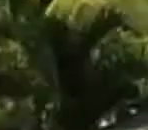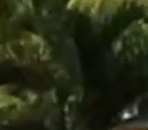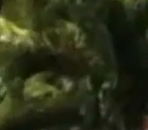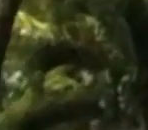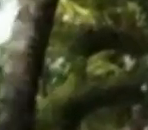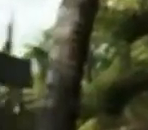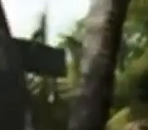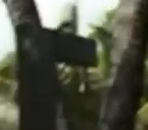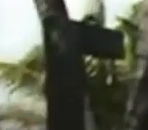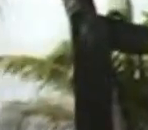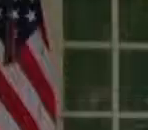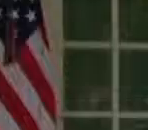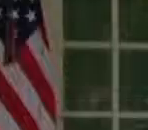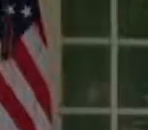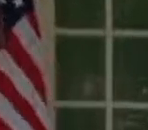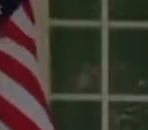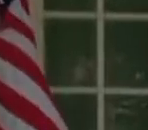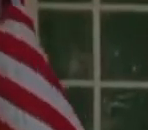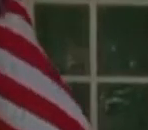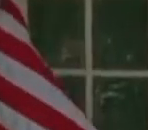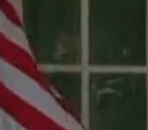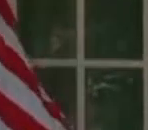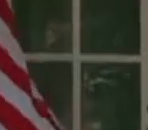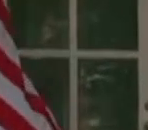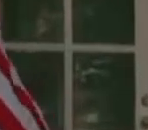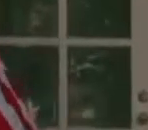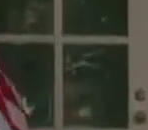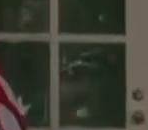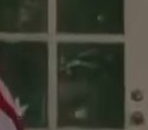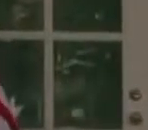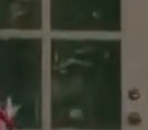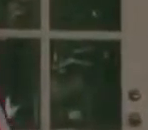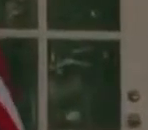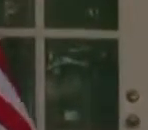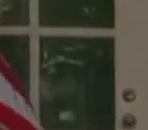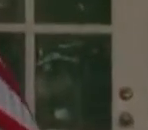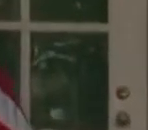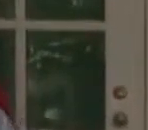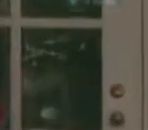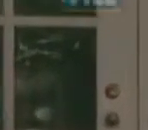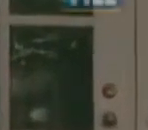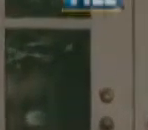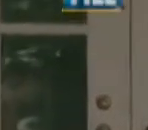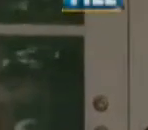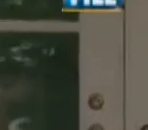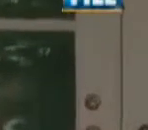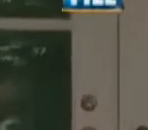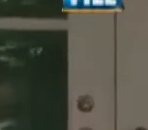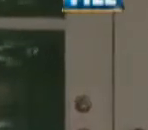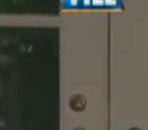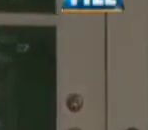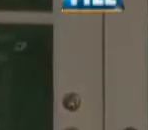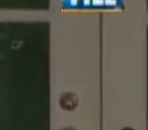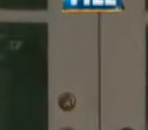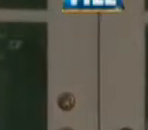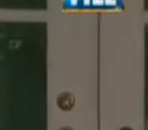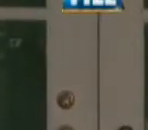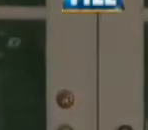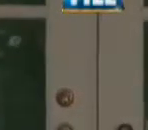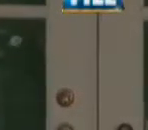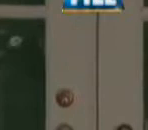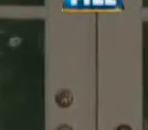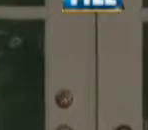announced that his administration will be removing Cuba from the U.S. list of state sponsors of terrorism.